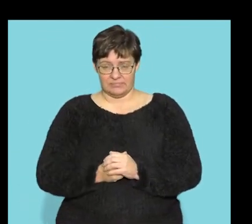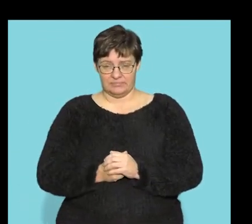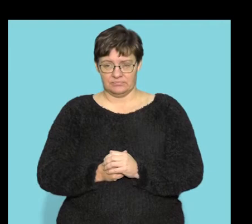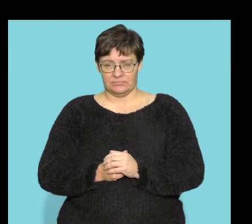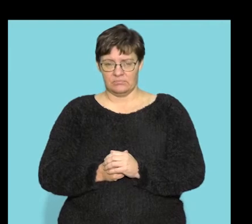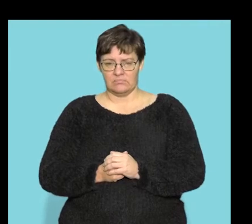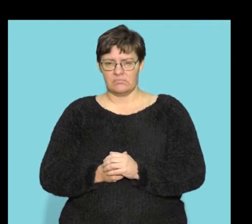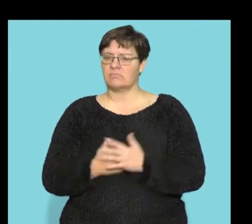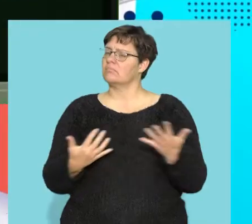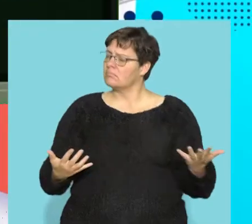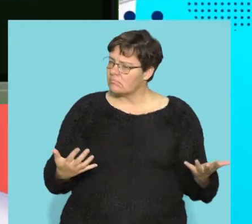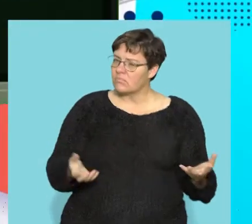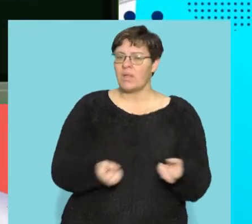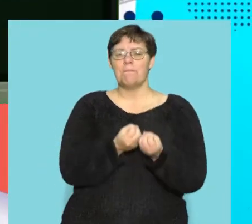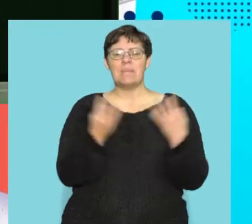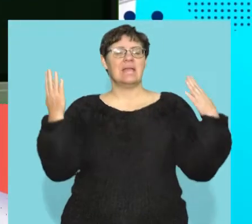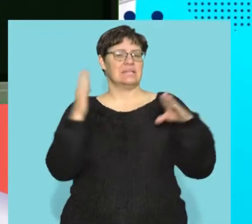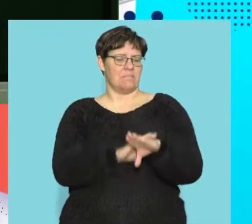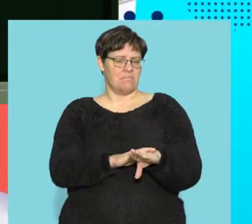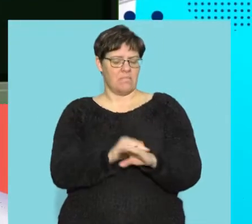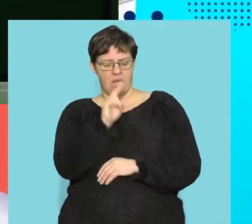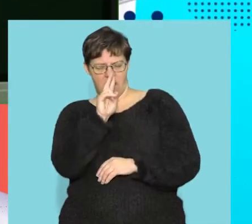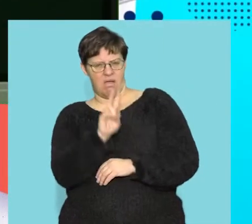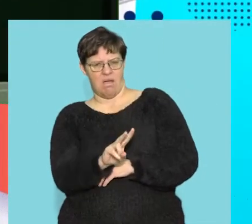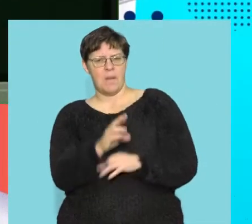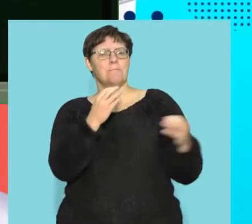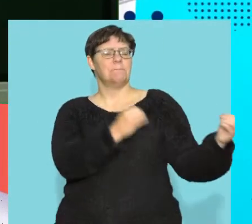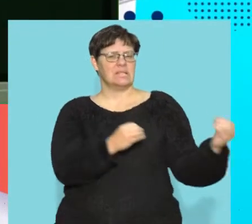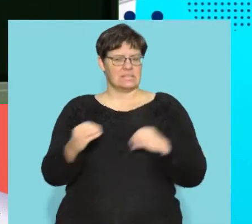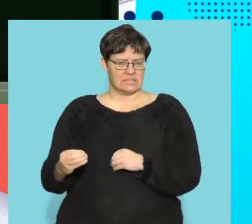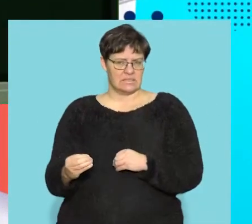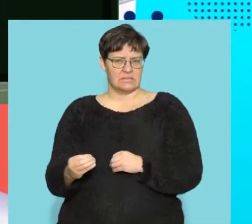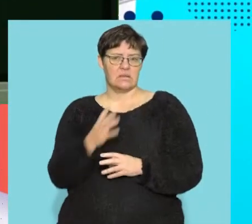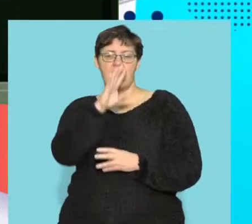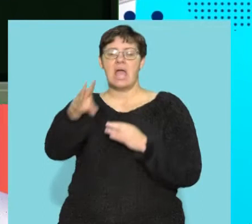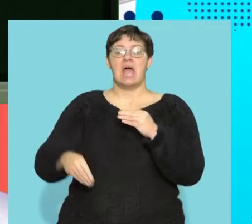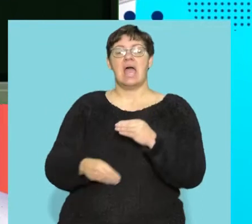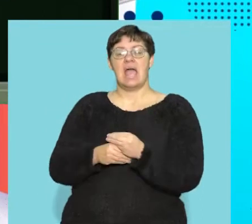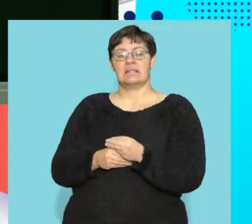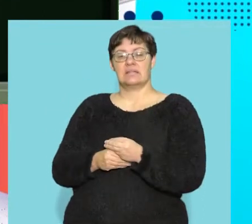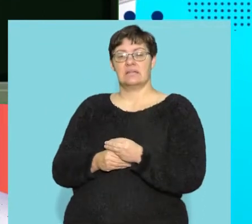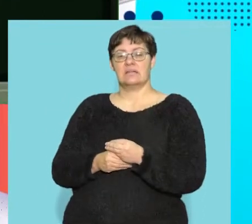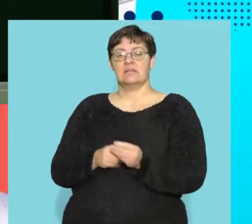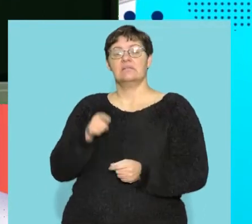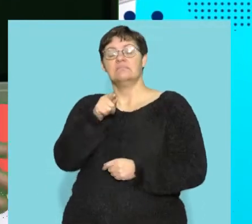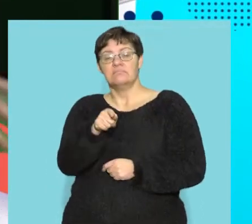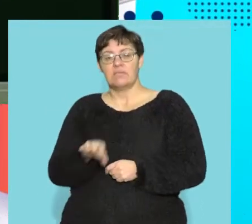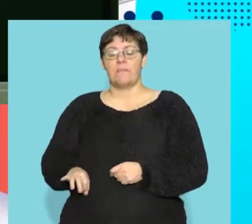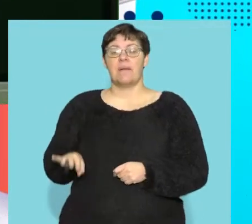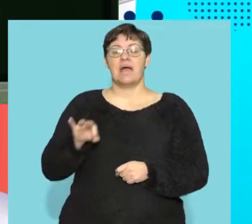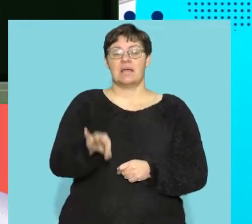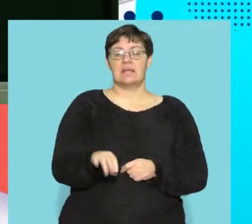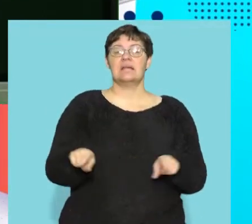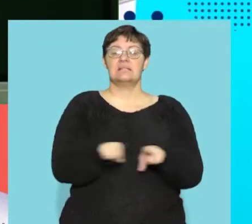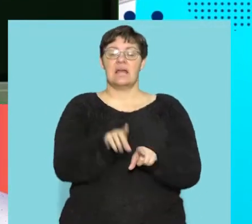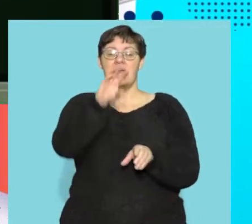very often you find some businesses including the employer's contribution as part of